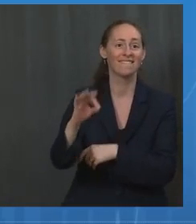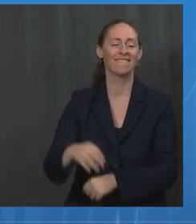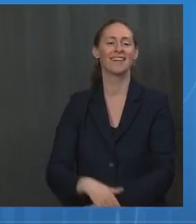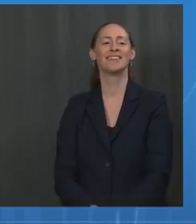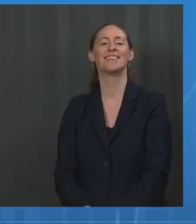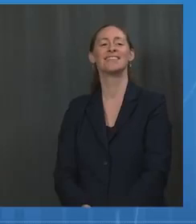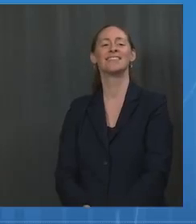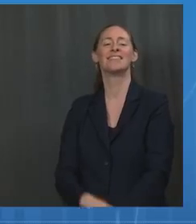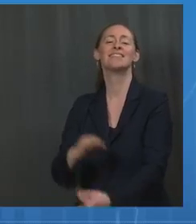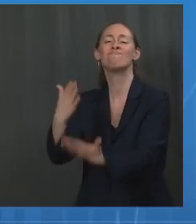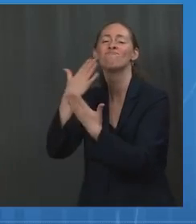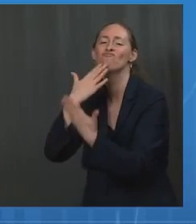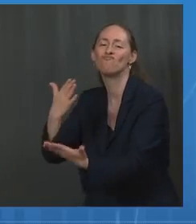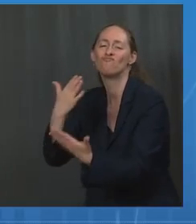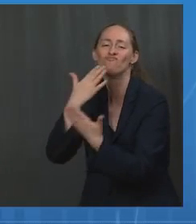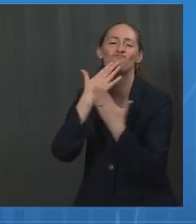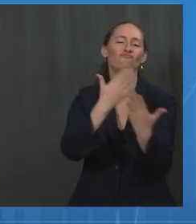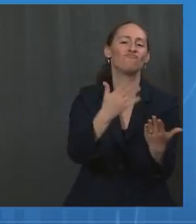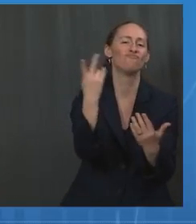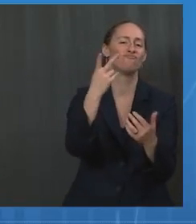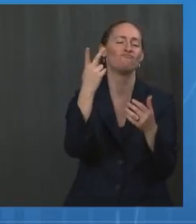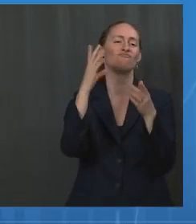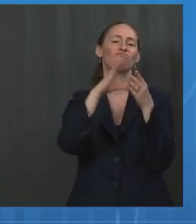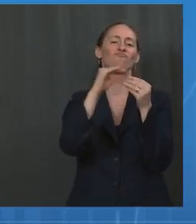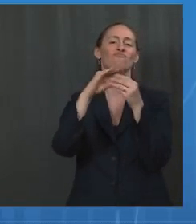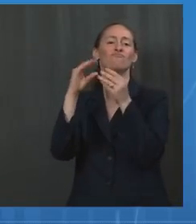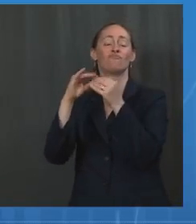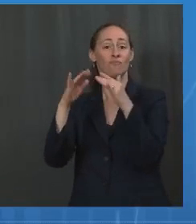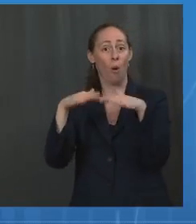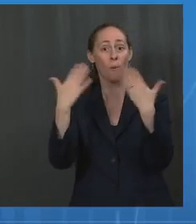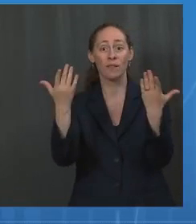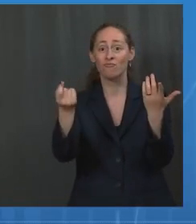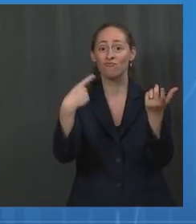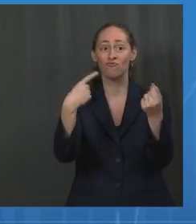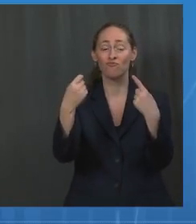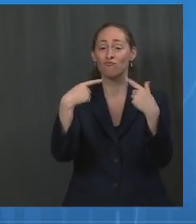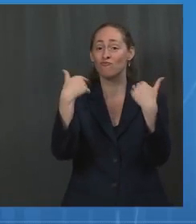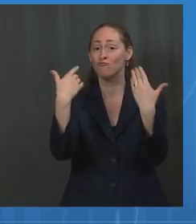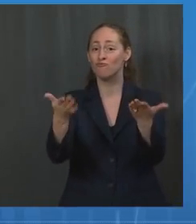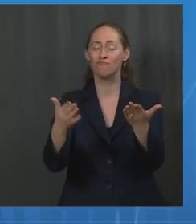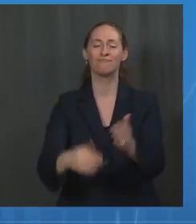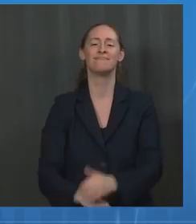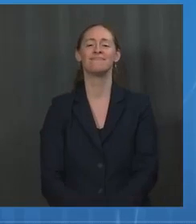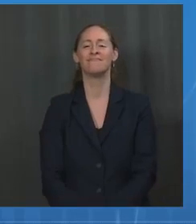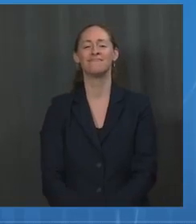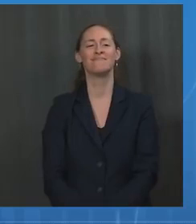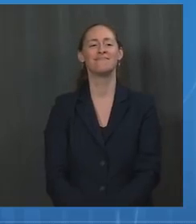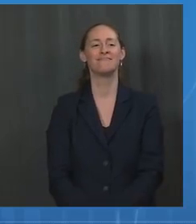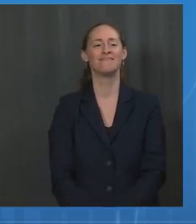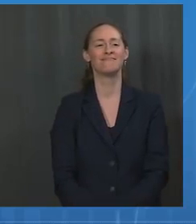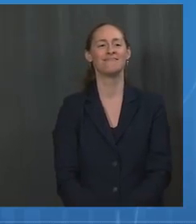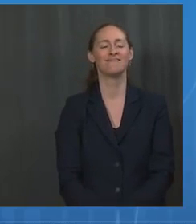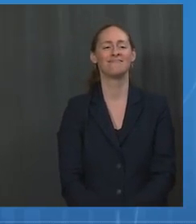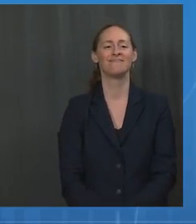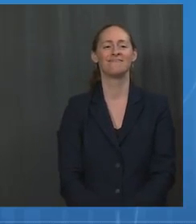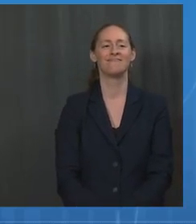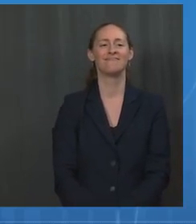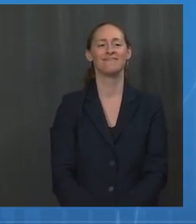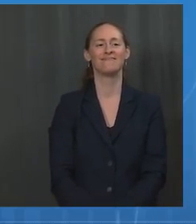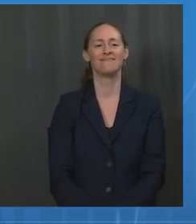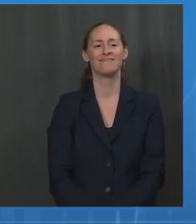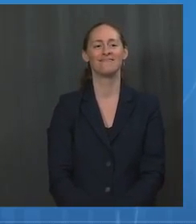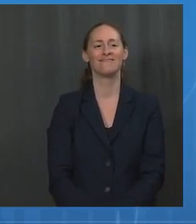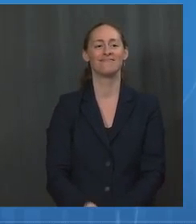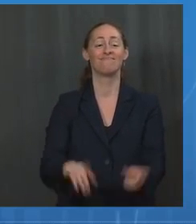and Walensky. Let's go ahead and open it up for a few questions. Kevin? Thanks, Jeff. First question, let's go to Brenda Goodman